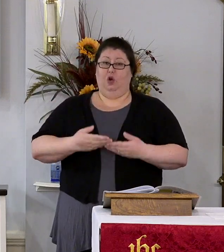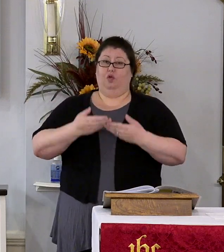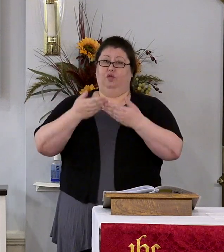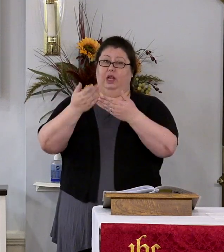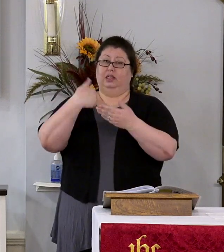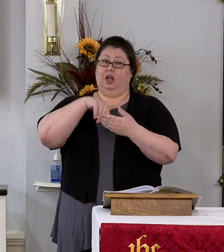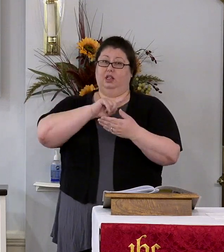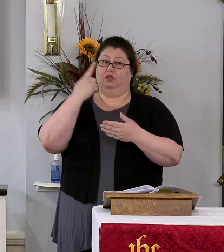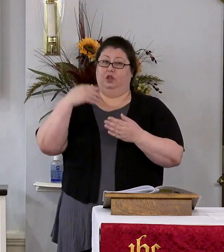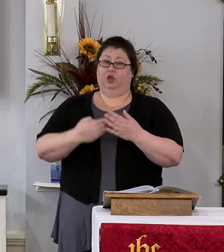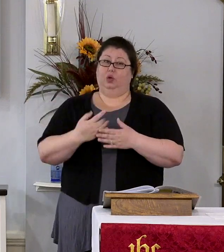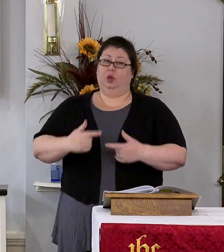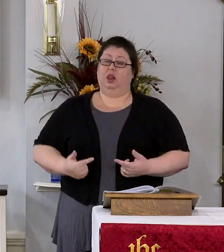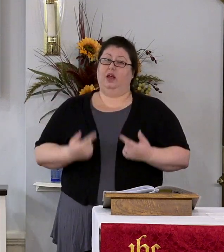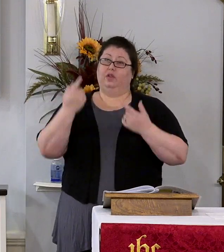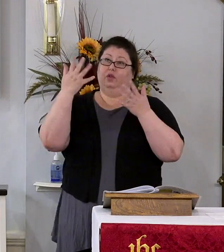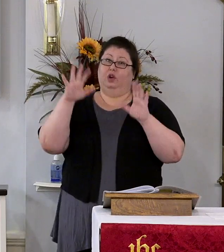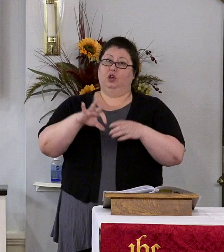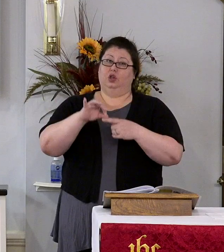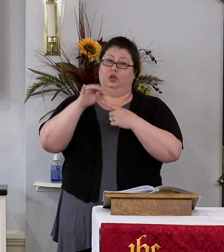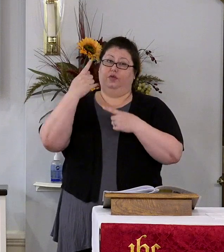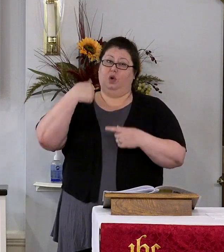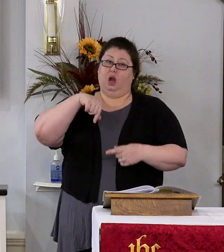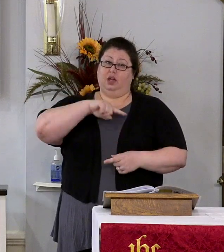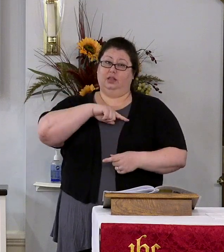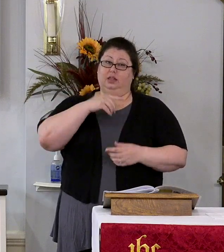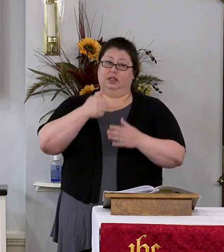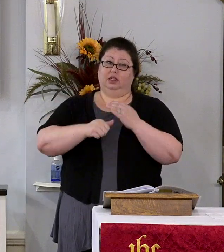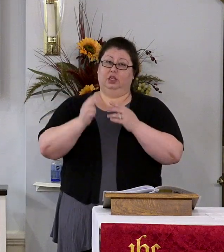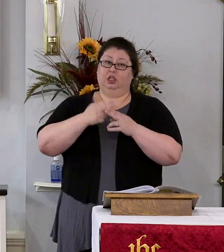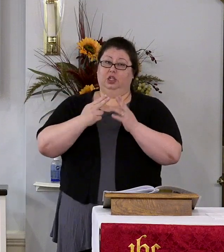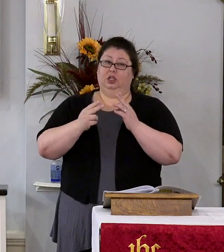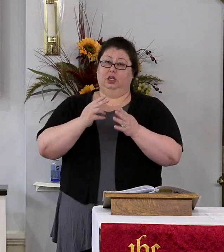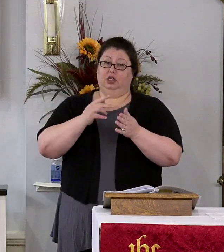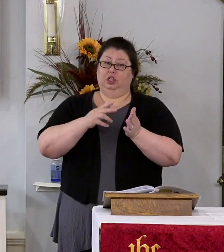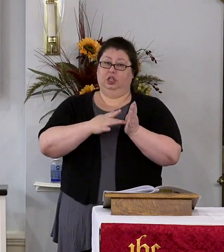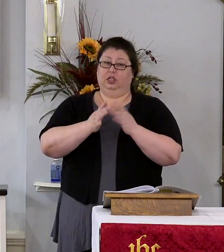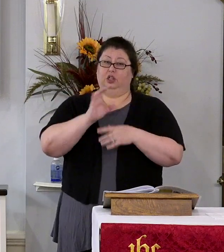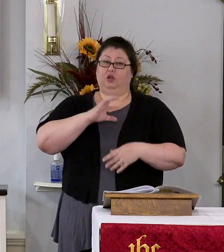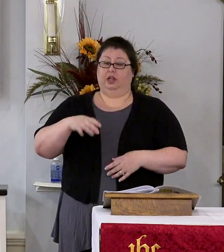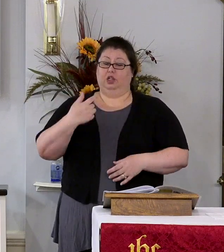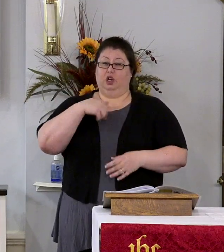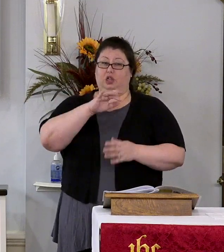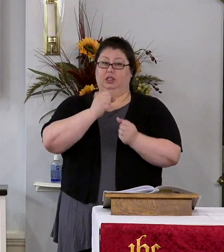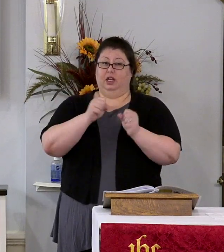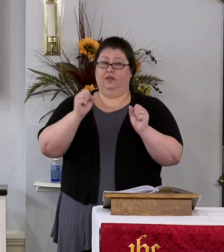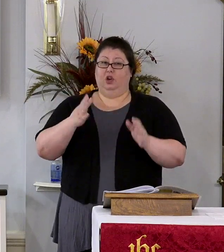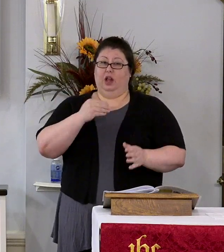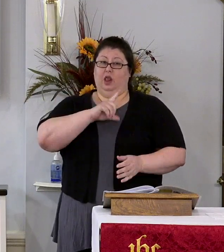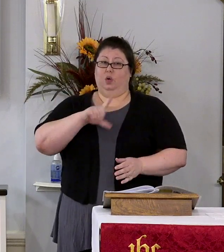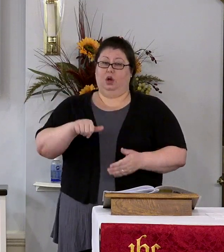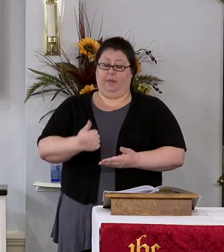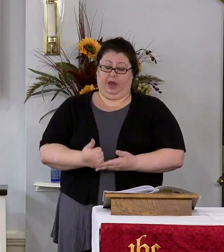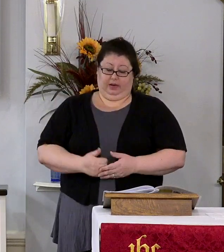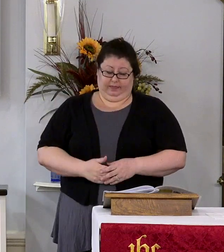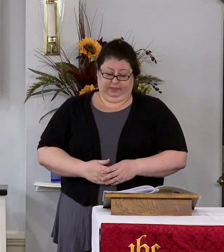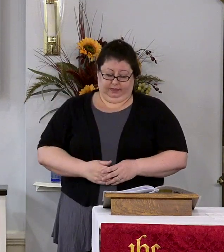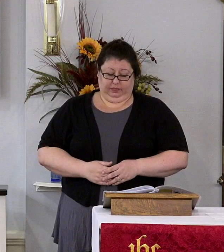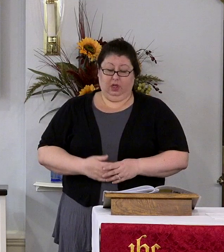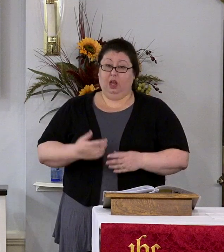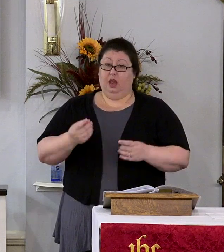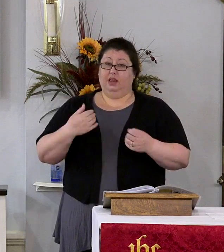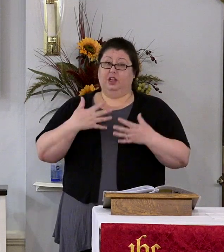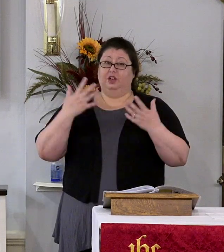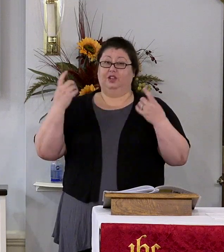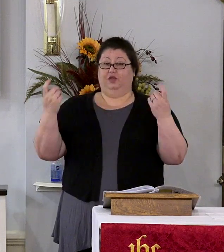us to the new life you have chosen for us in Jesus Christ, our Savior and Lord. Amen. There